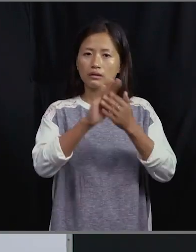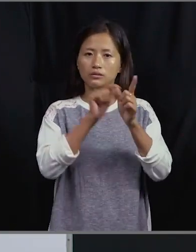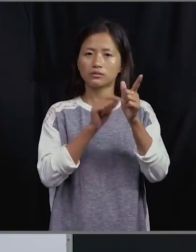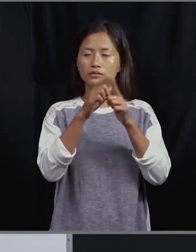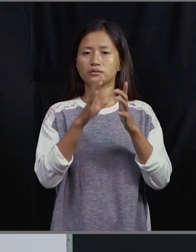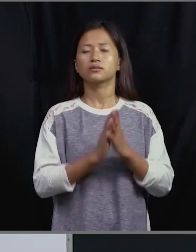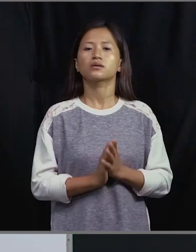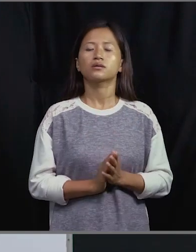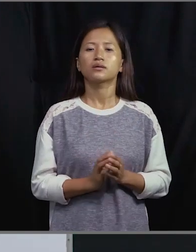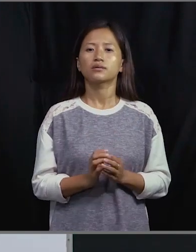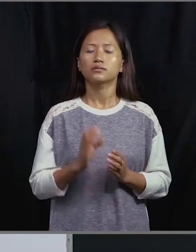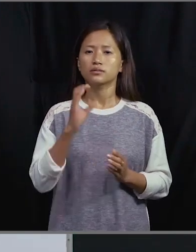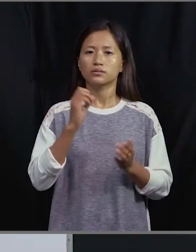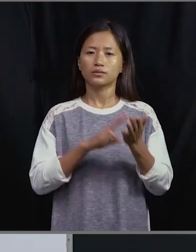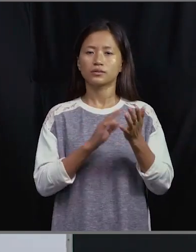in this compound is